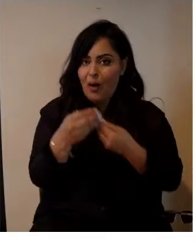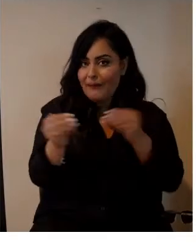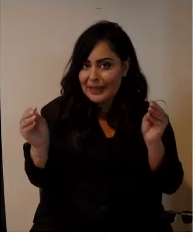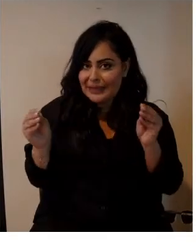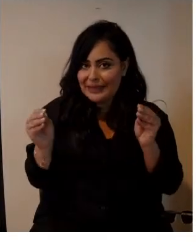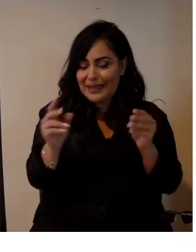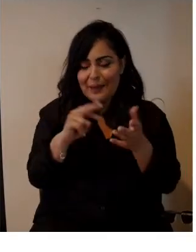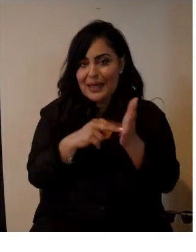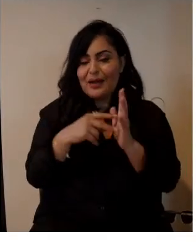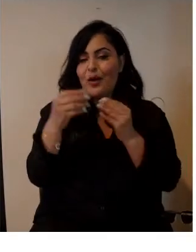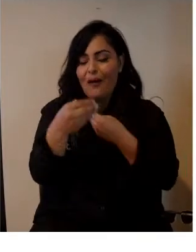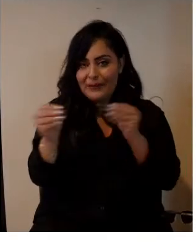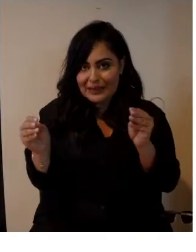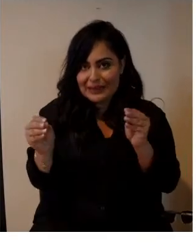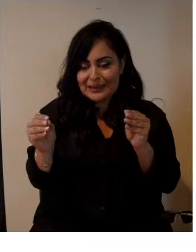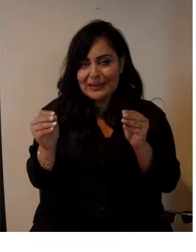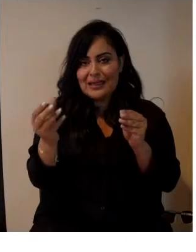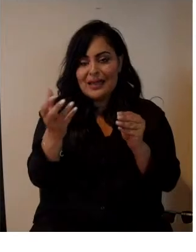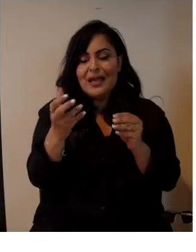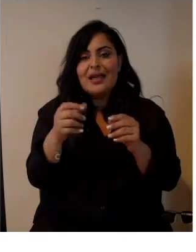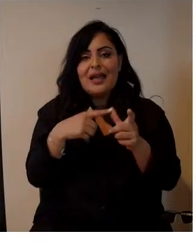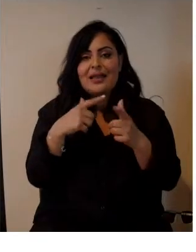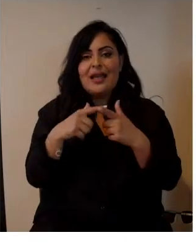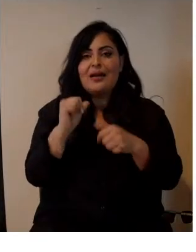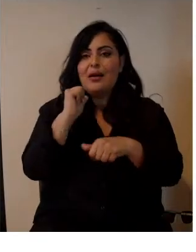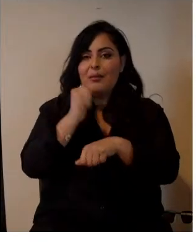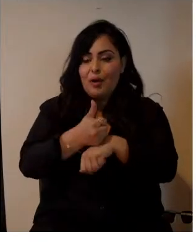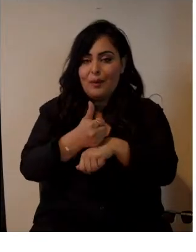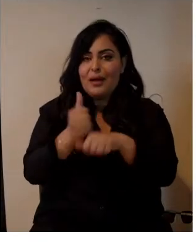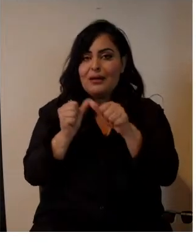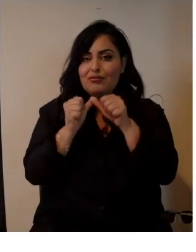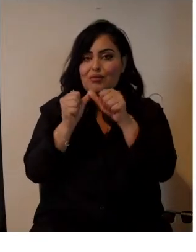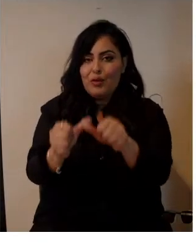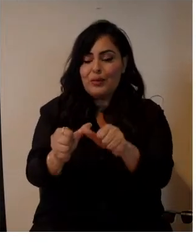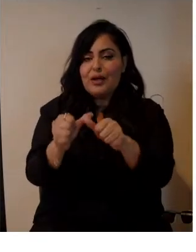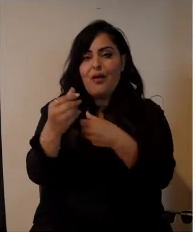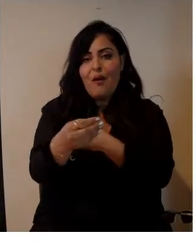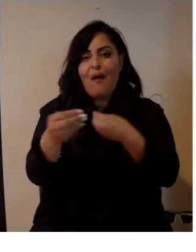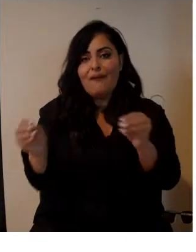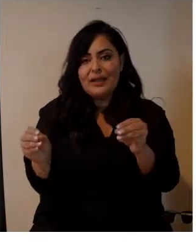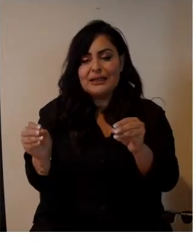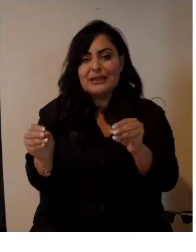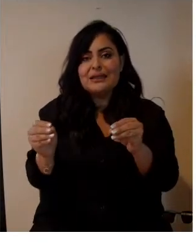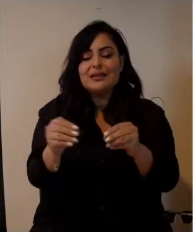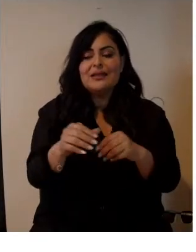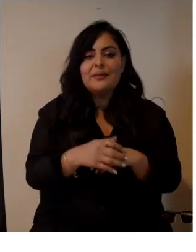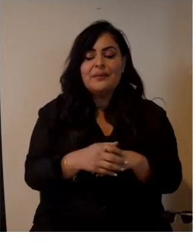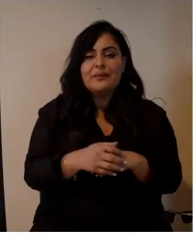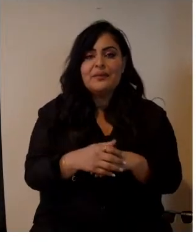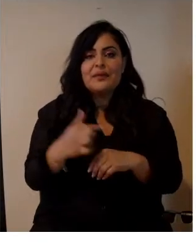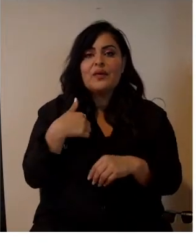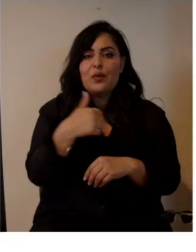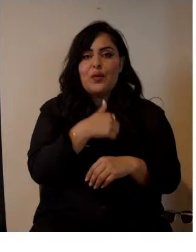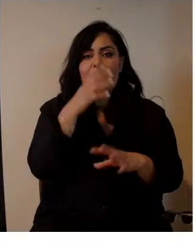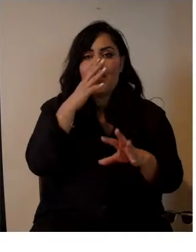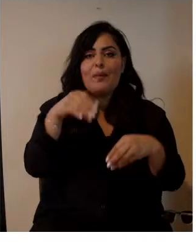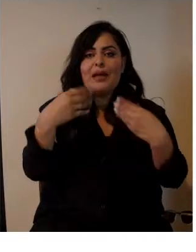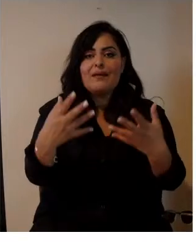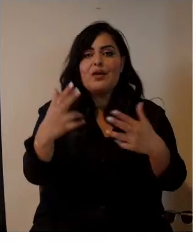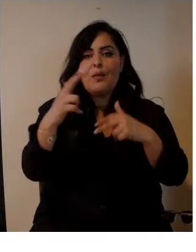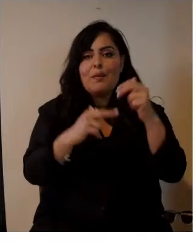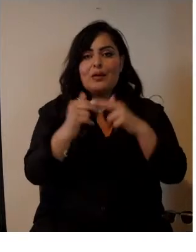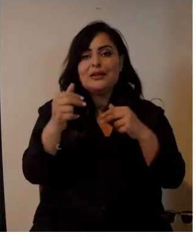start with a mobile office, and then we'll start with a permanent office. It will become a Public Works district office. We will be issuing building